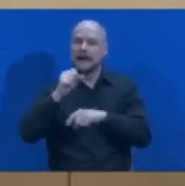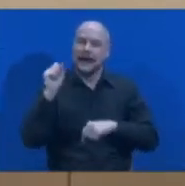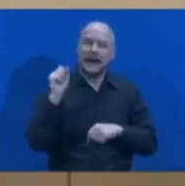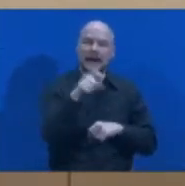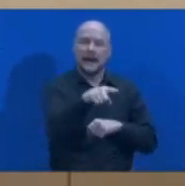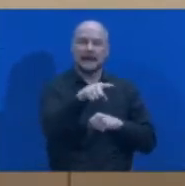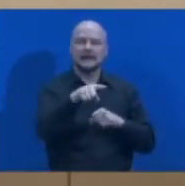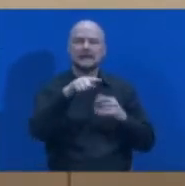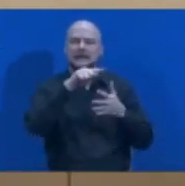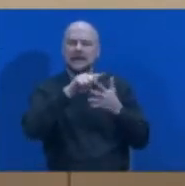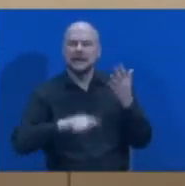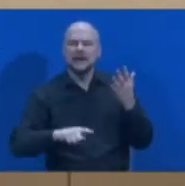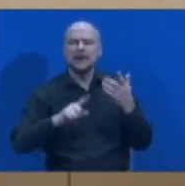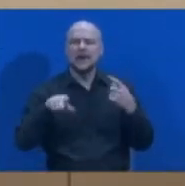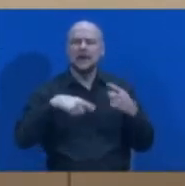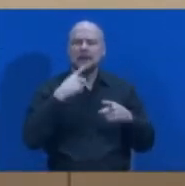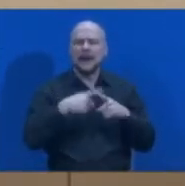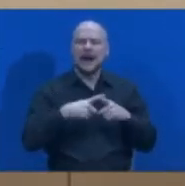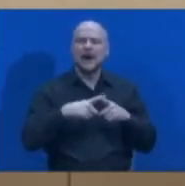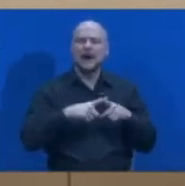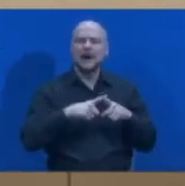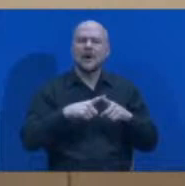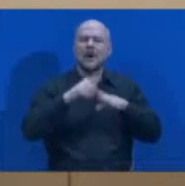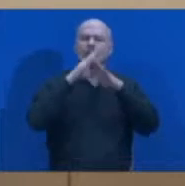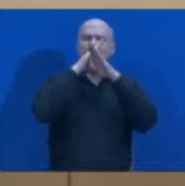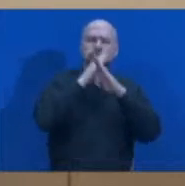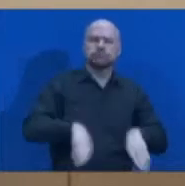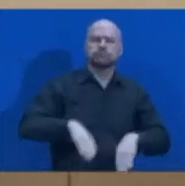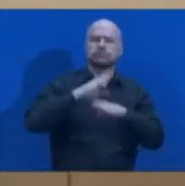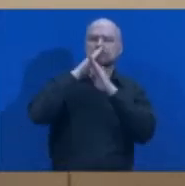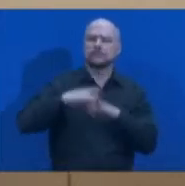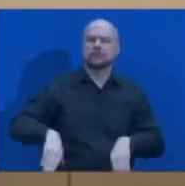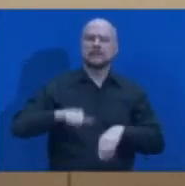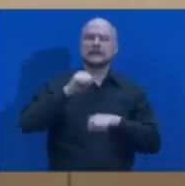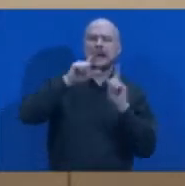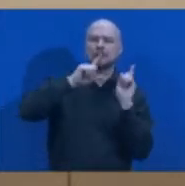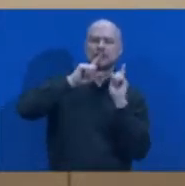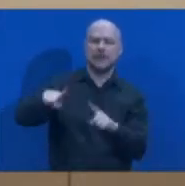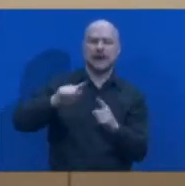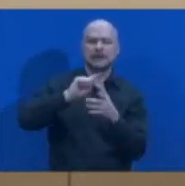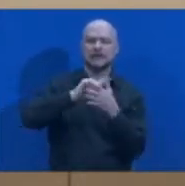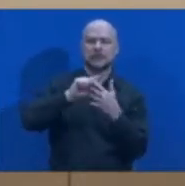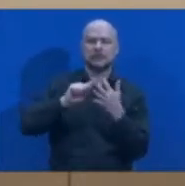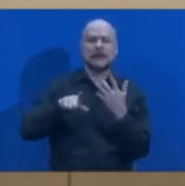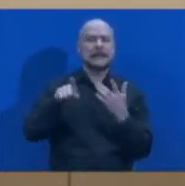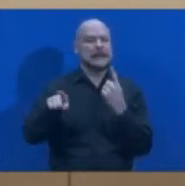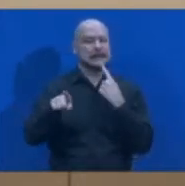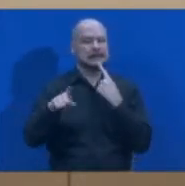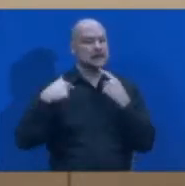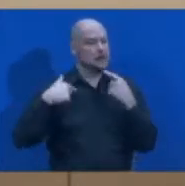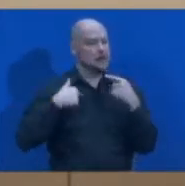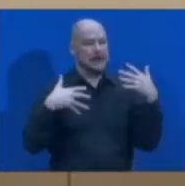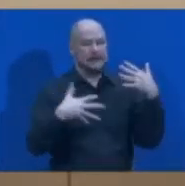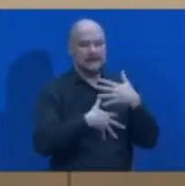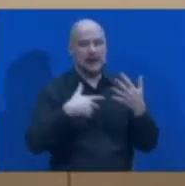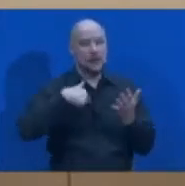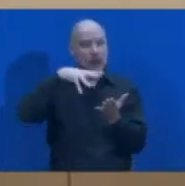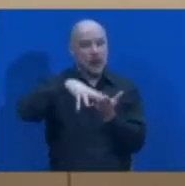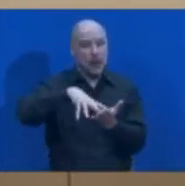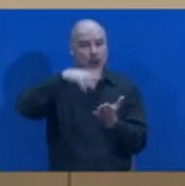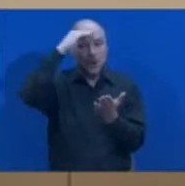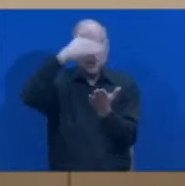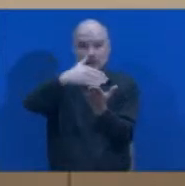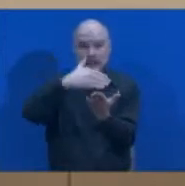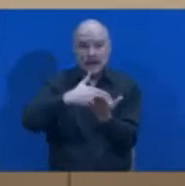directors against staying silent over soft reopening plans. And he says that he fears we have not learned anything from the